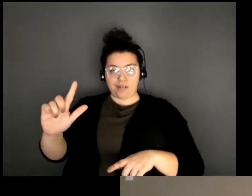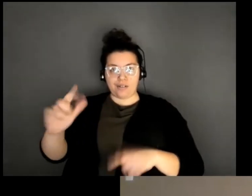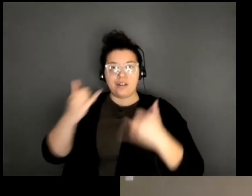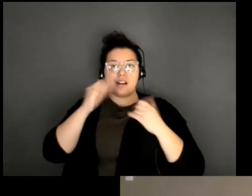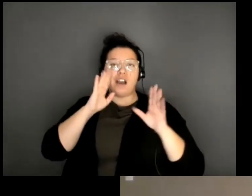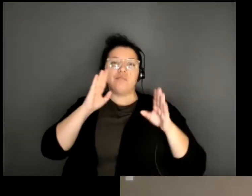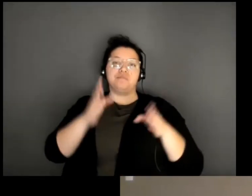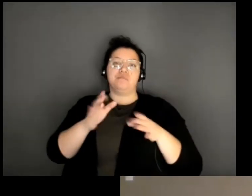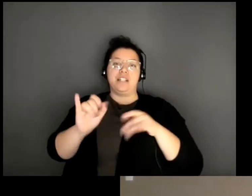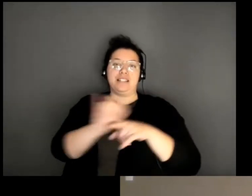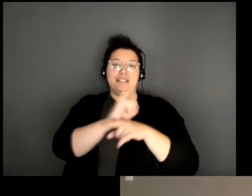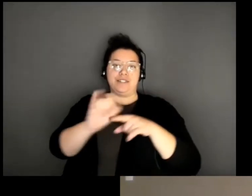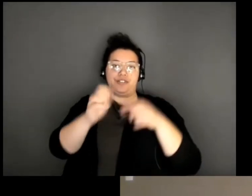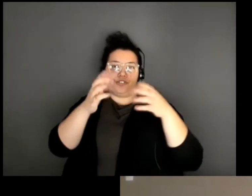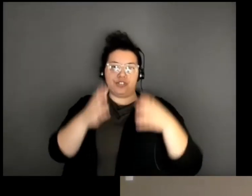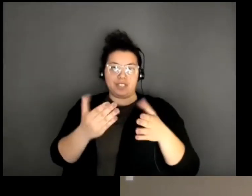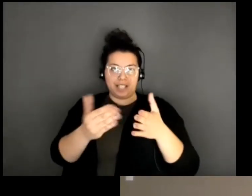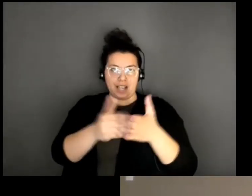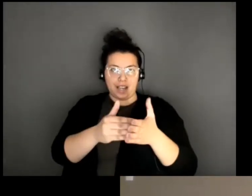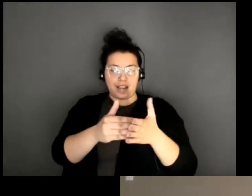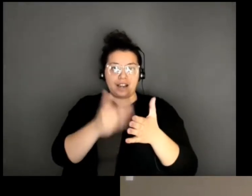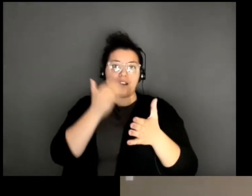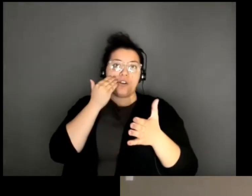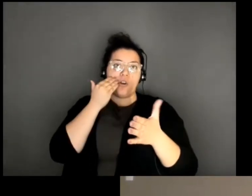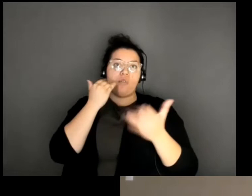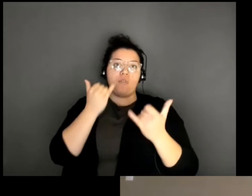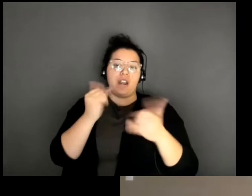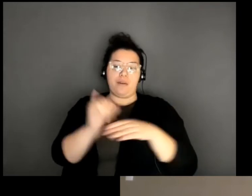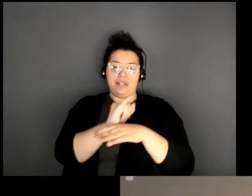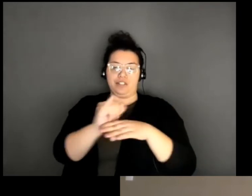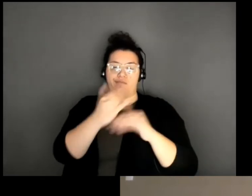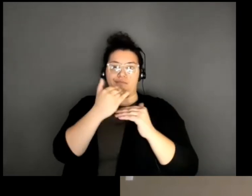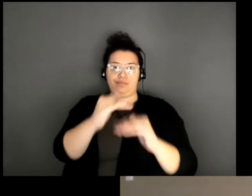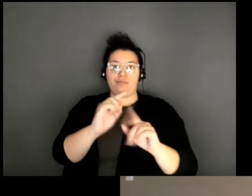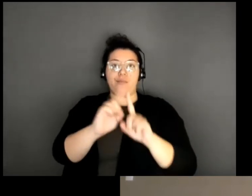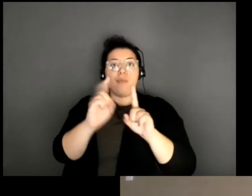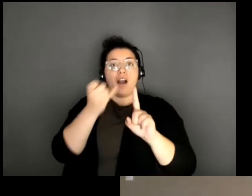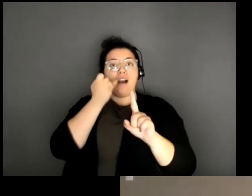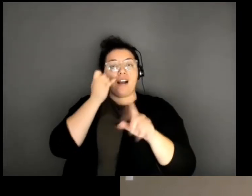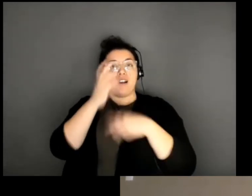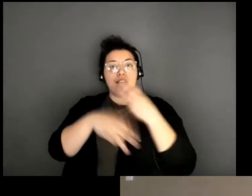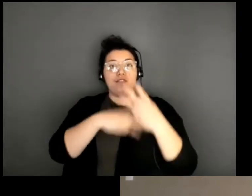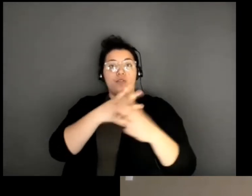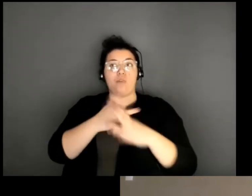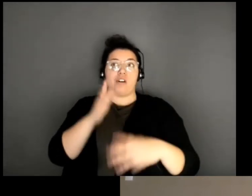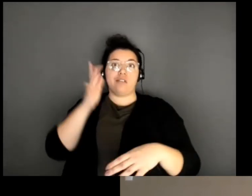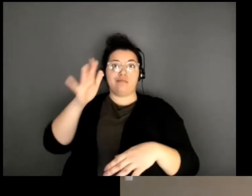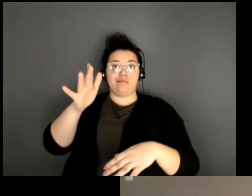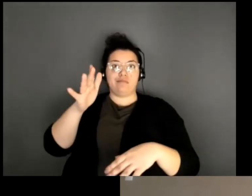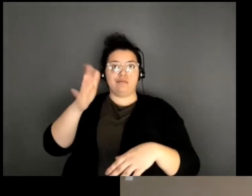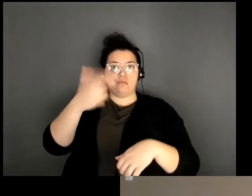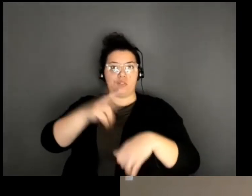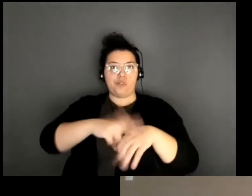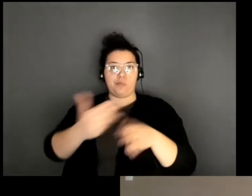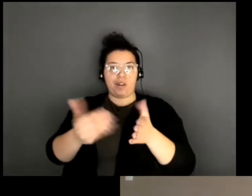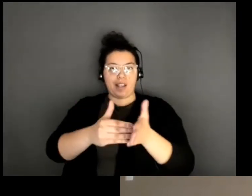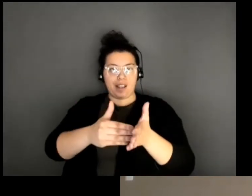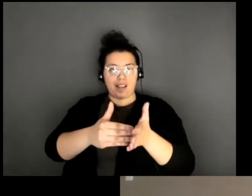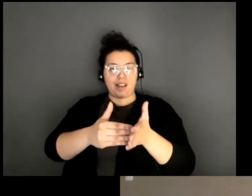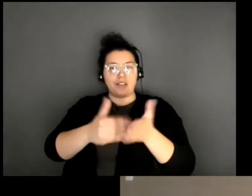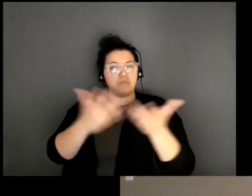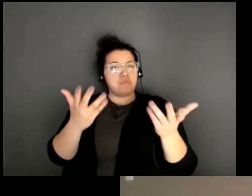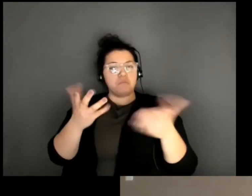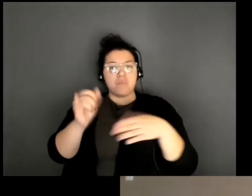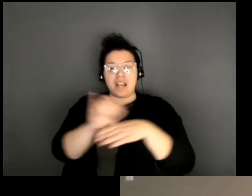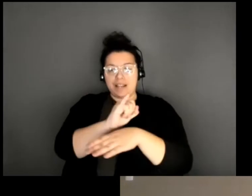many hotels cannot take interns right now, but when the world returns and there are internship opportunities, what do interns typically